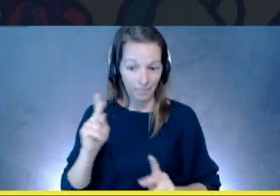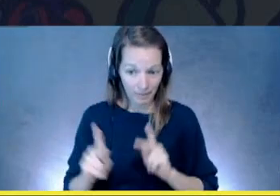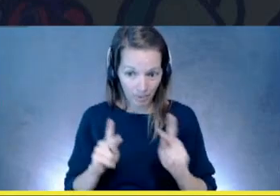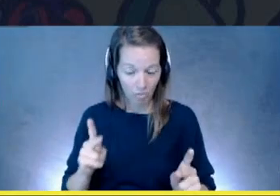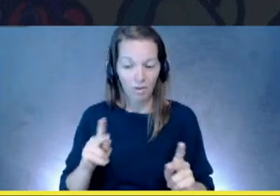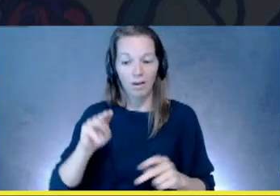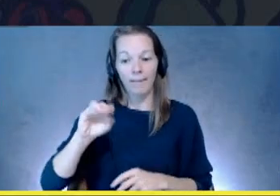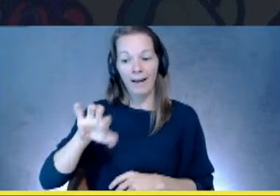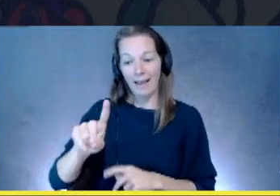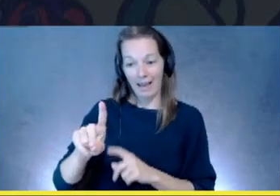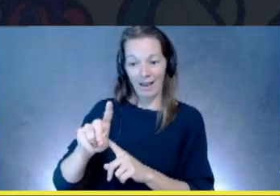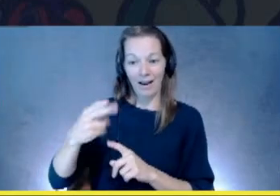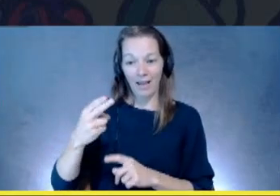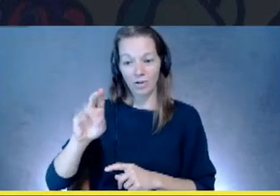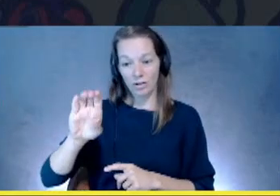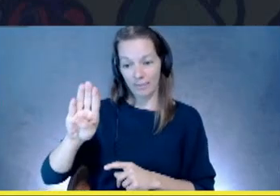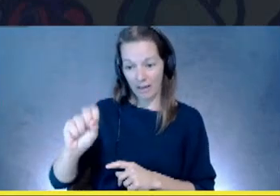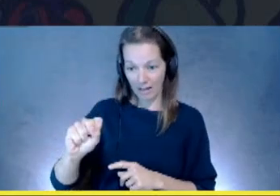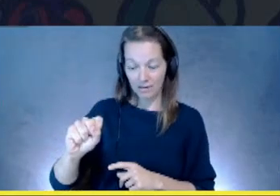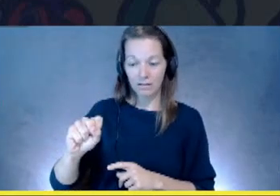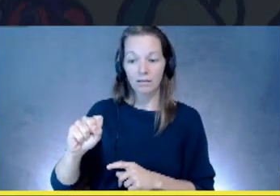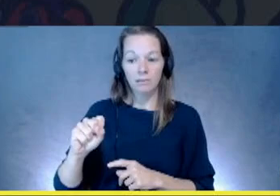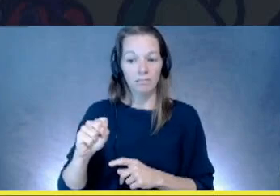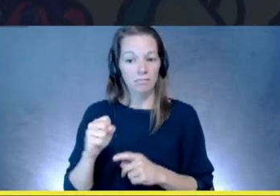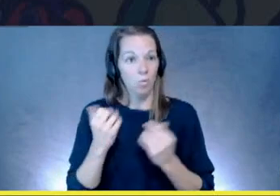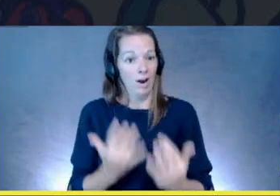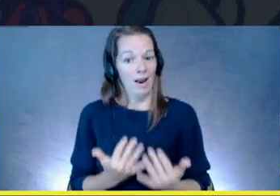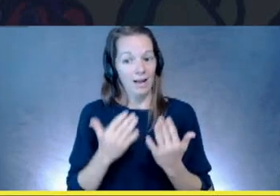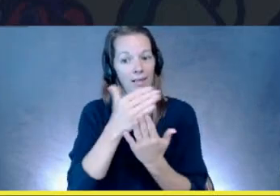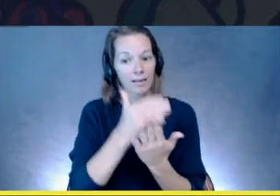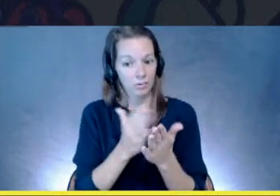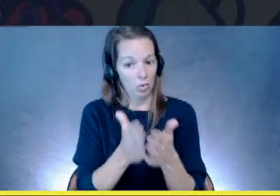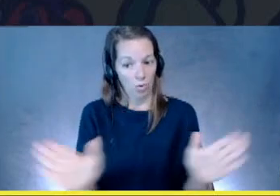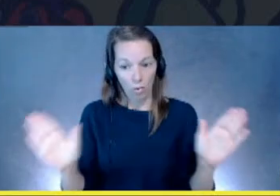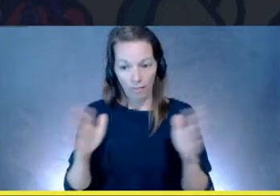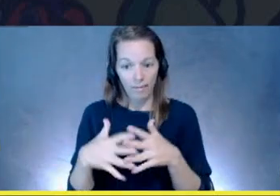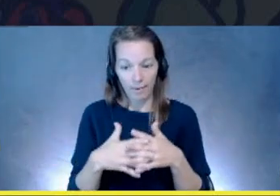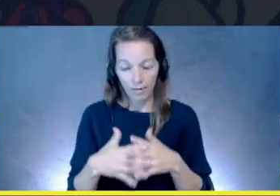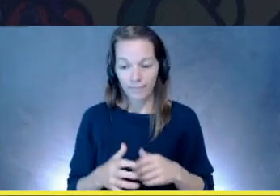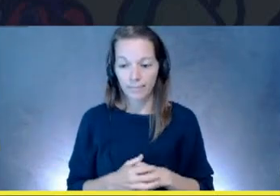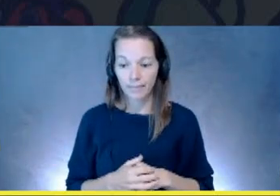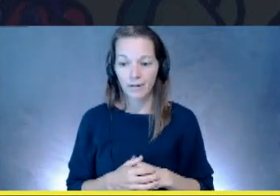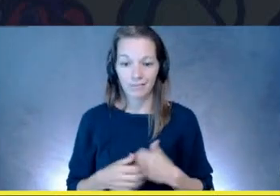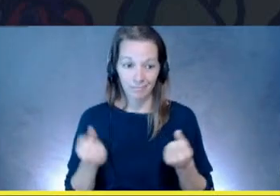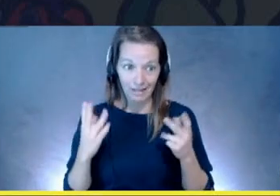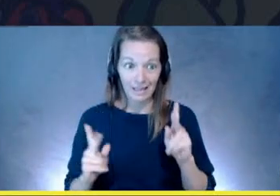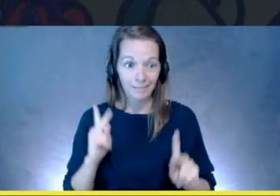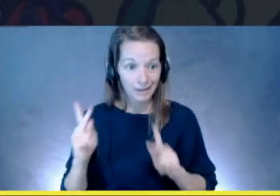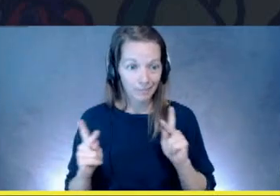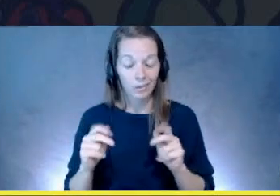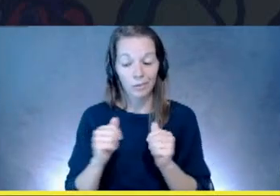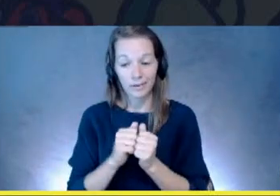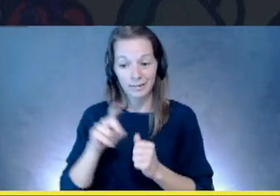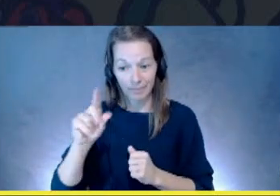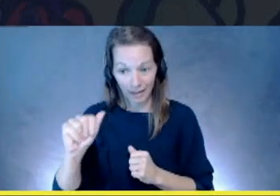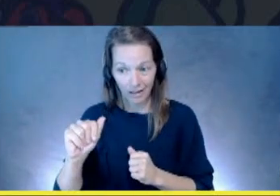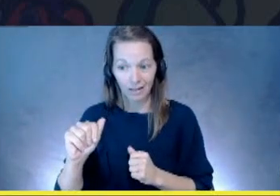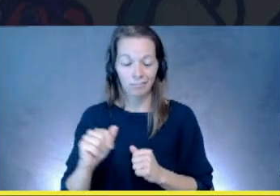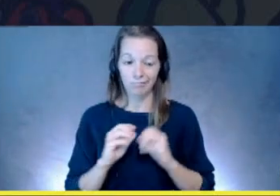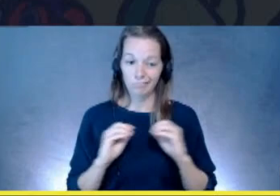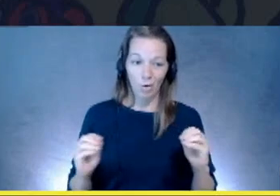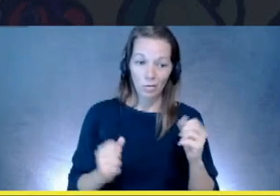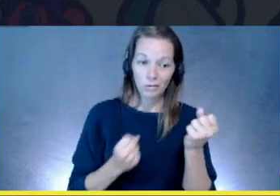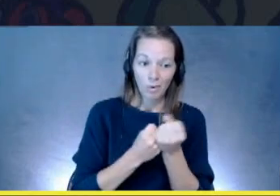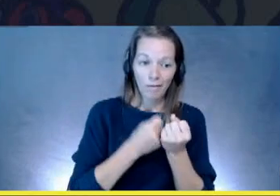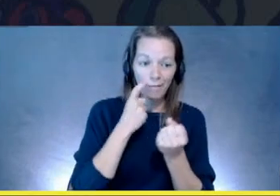Medicaid HCBS waiting lists nationwide. Thus, many people with disability lack the supports for the